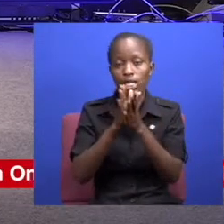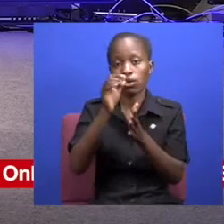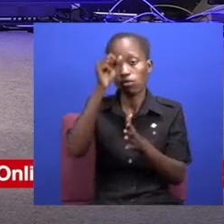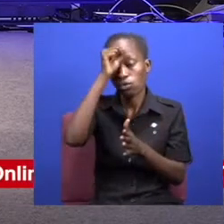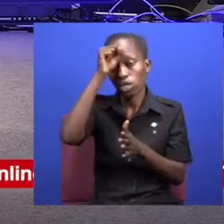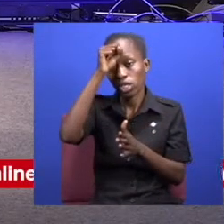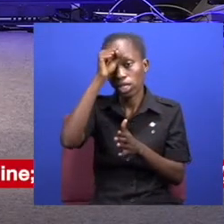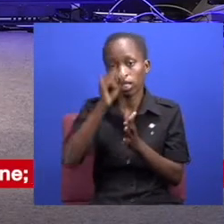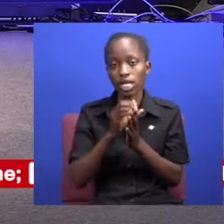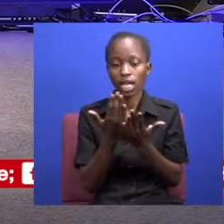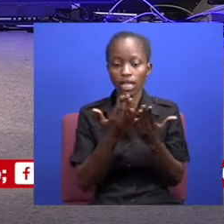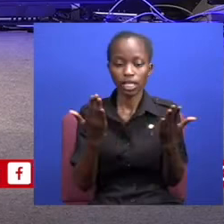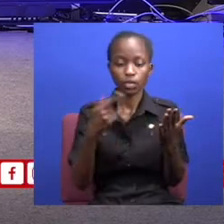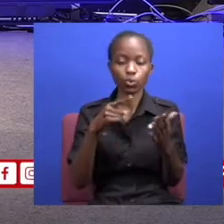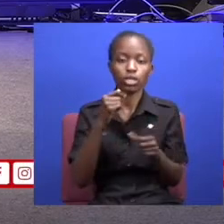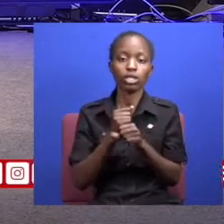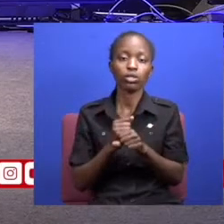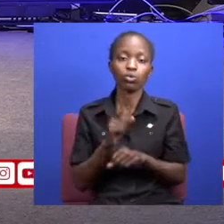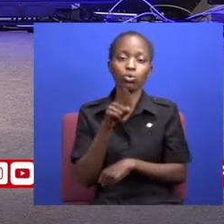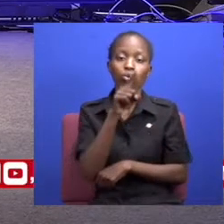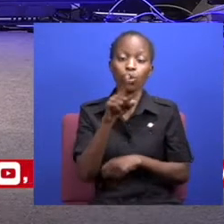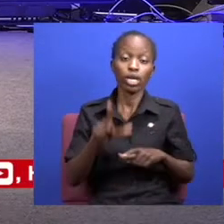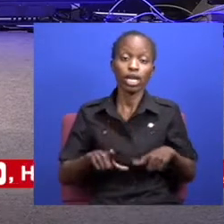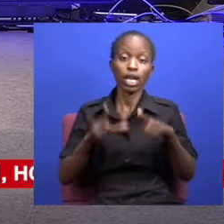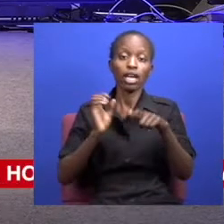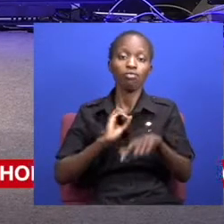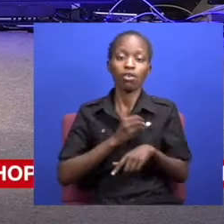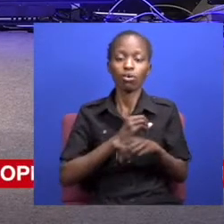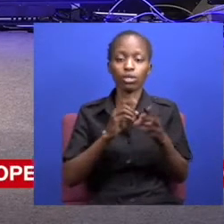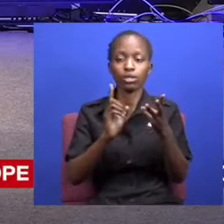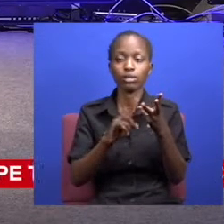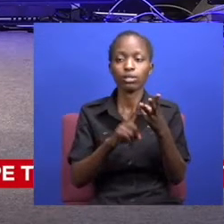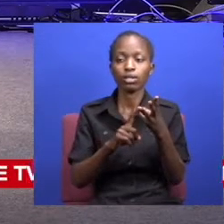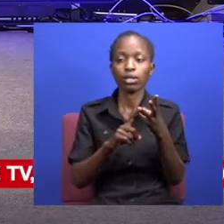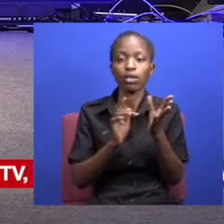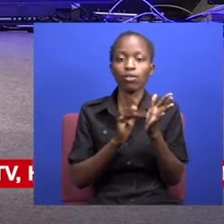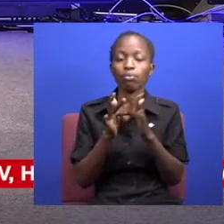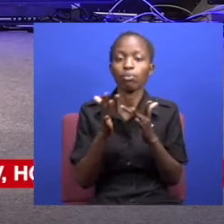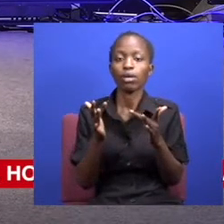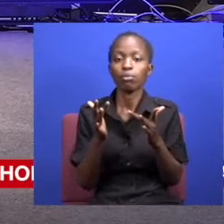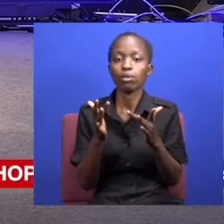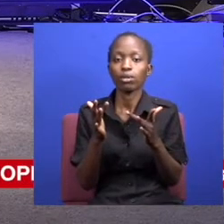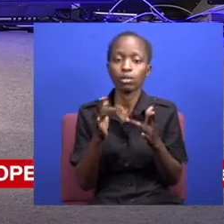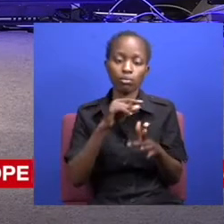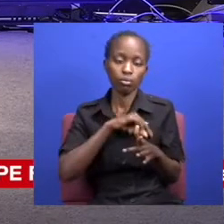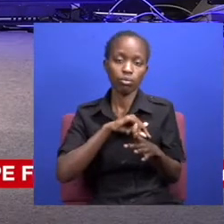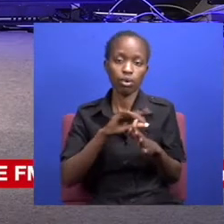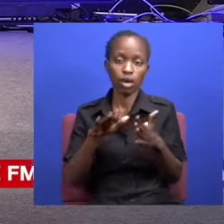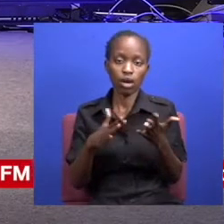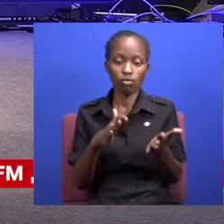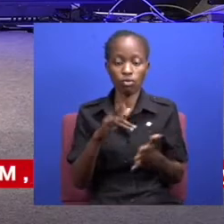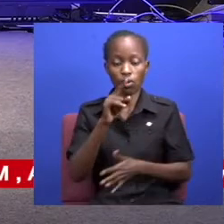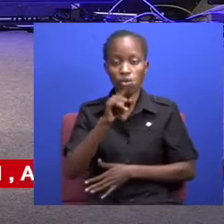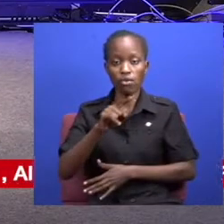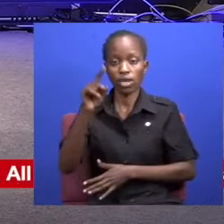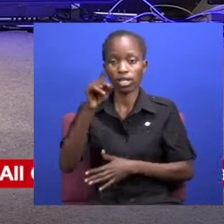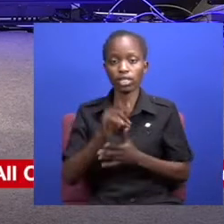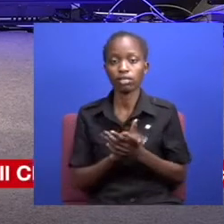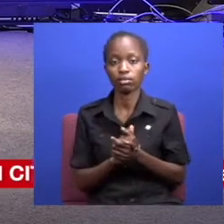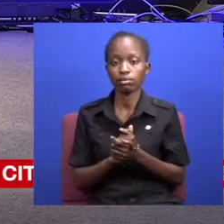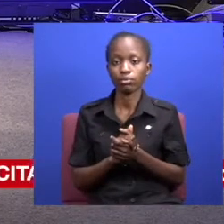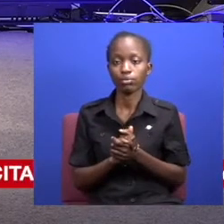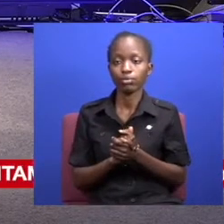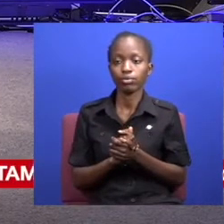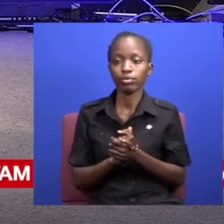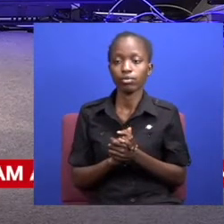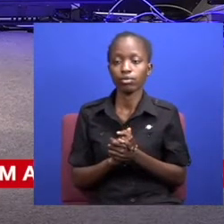foolishness, the things that we do wrong in our lives. And thirdly, the scripture is profitable for correcting, so